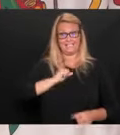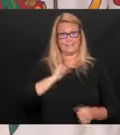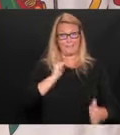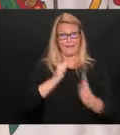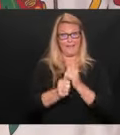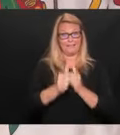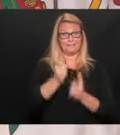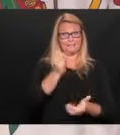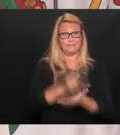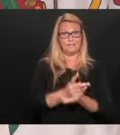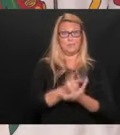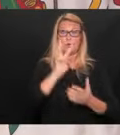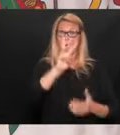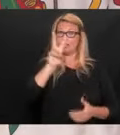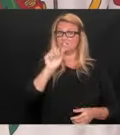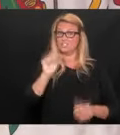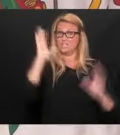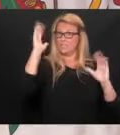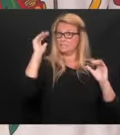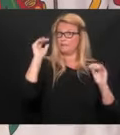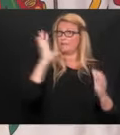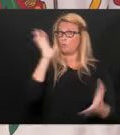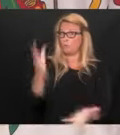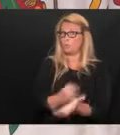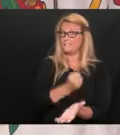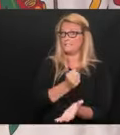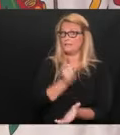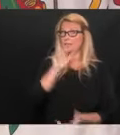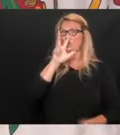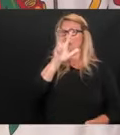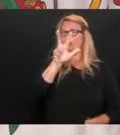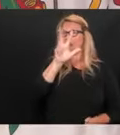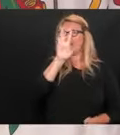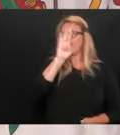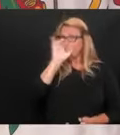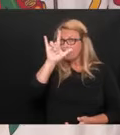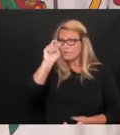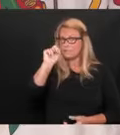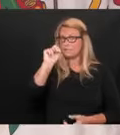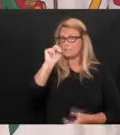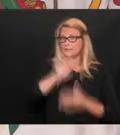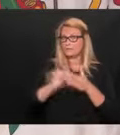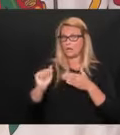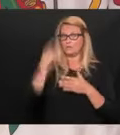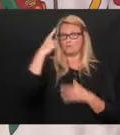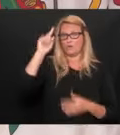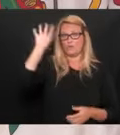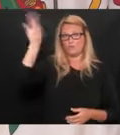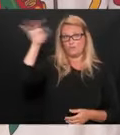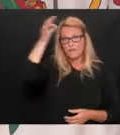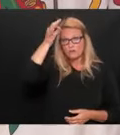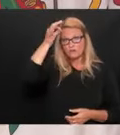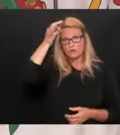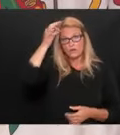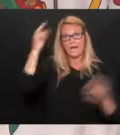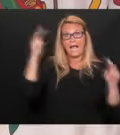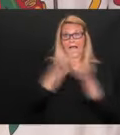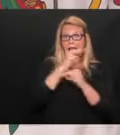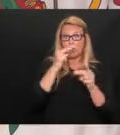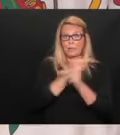could expect to receive, get this, $3 billion for federal aid for